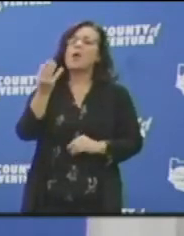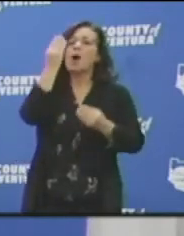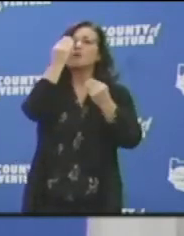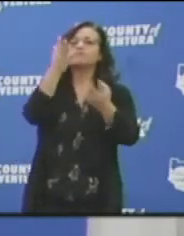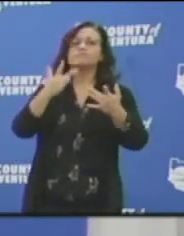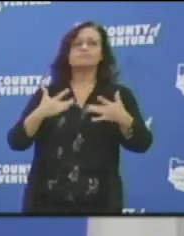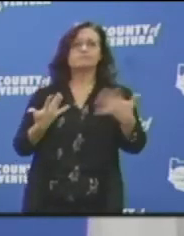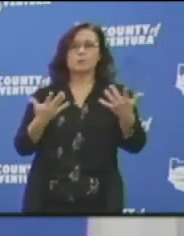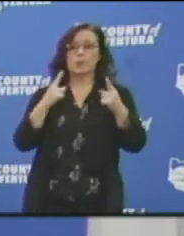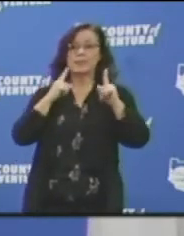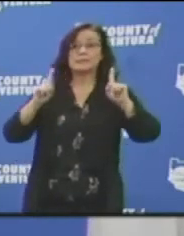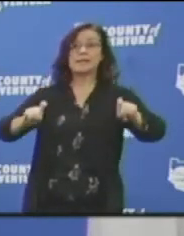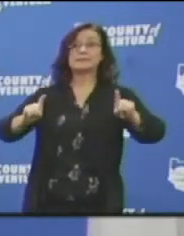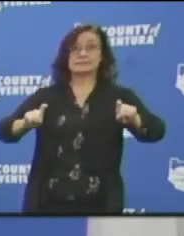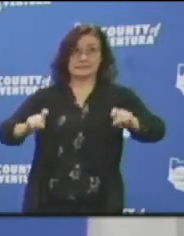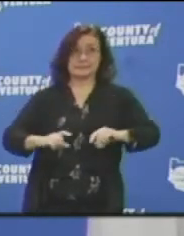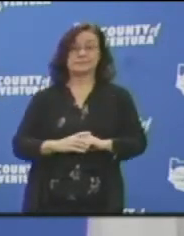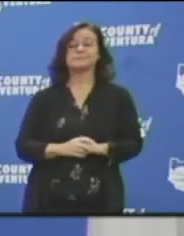status today.